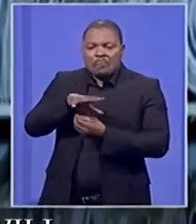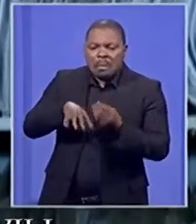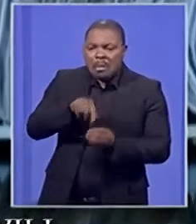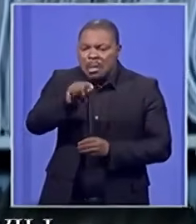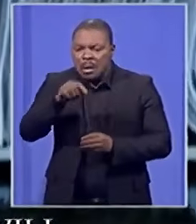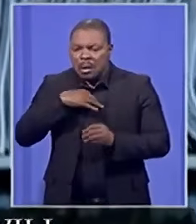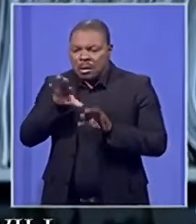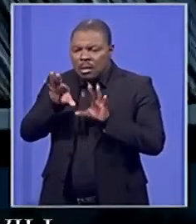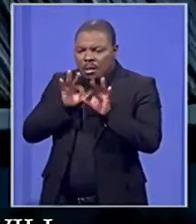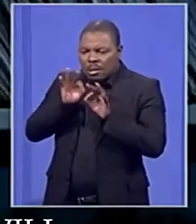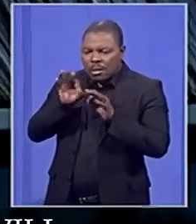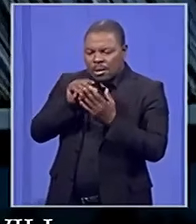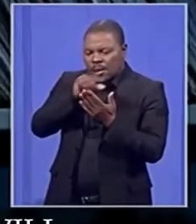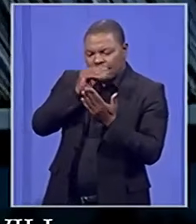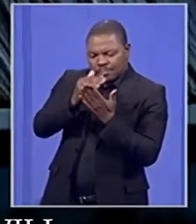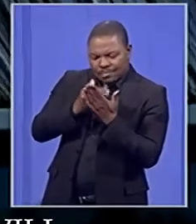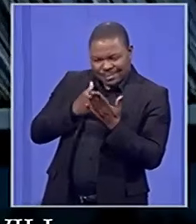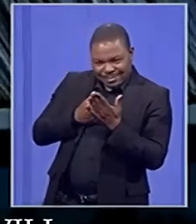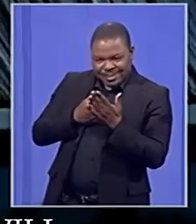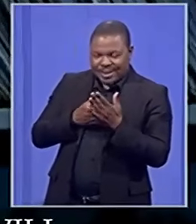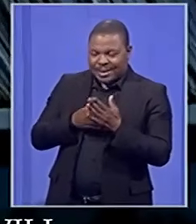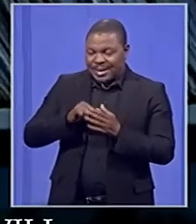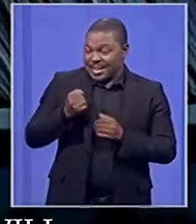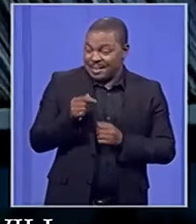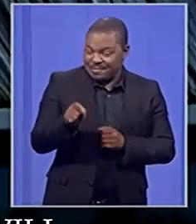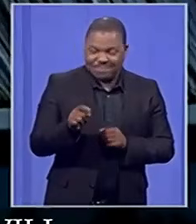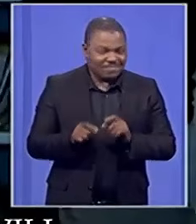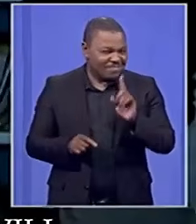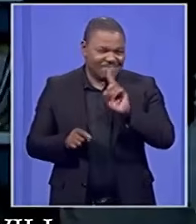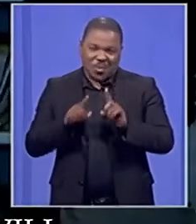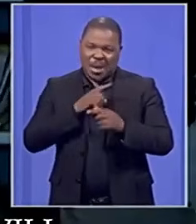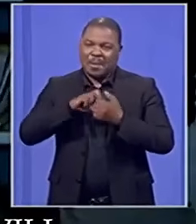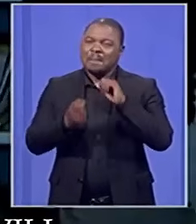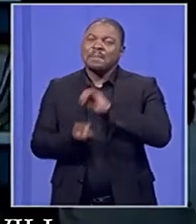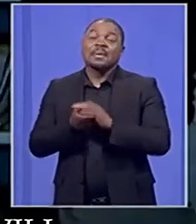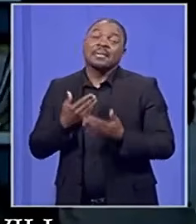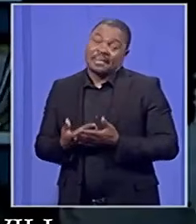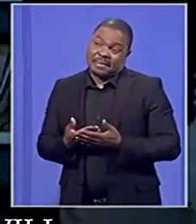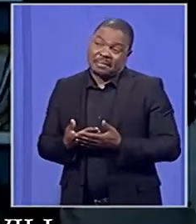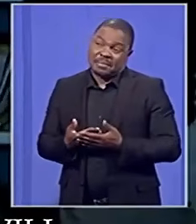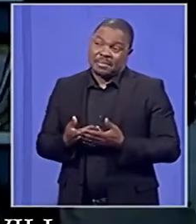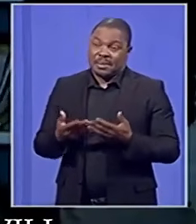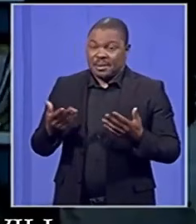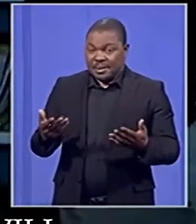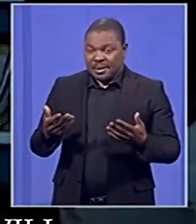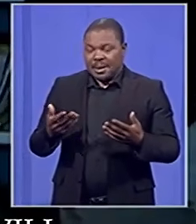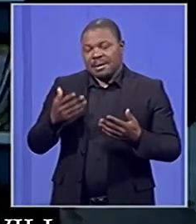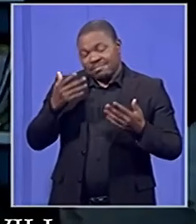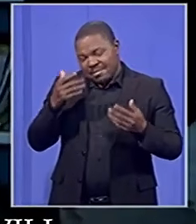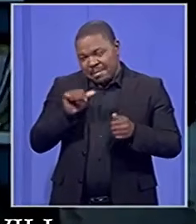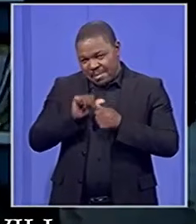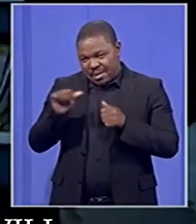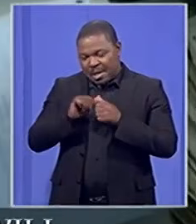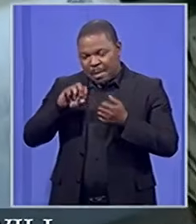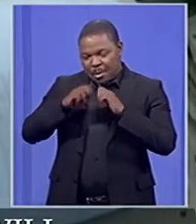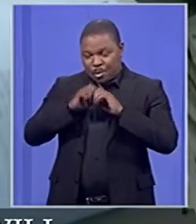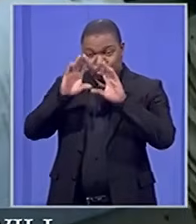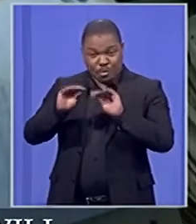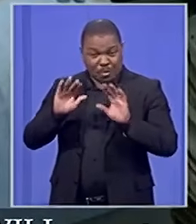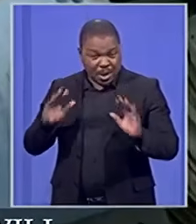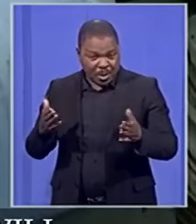le di beneficiary hona mo willing eo hobane ka khosa mathata swele hore re thibele mathata ao will